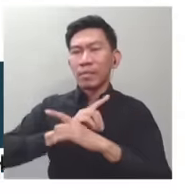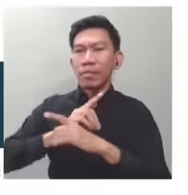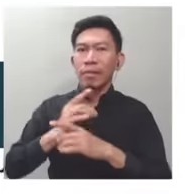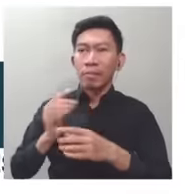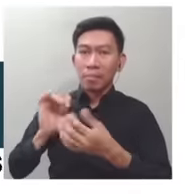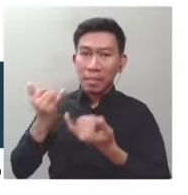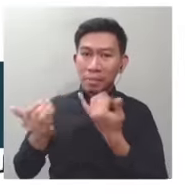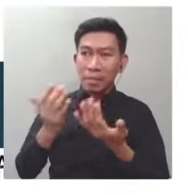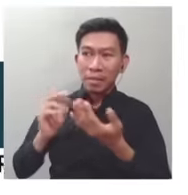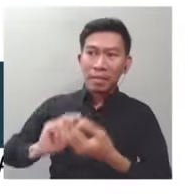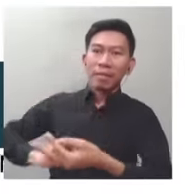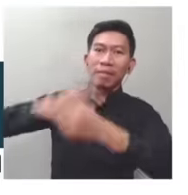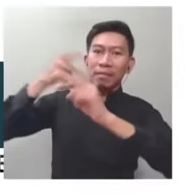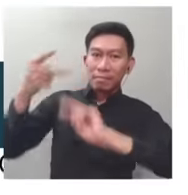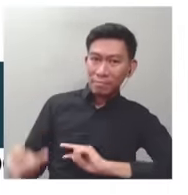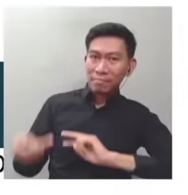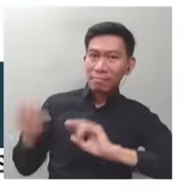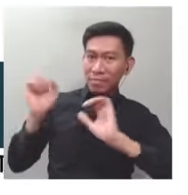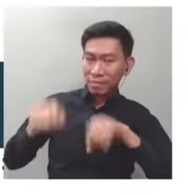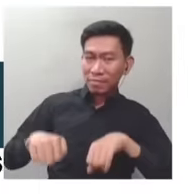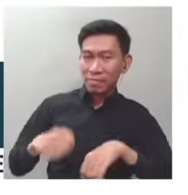them.